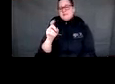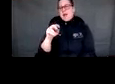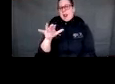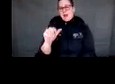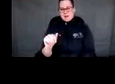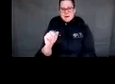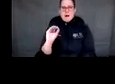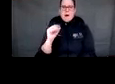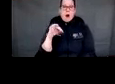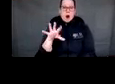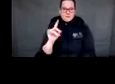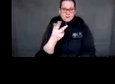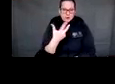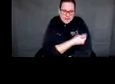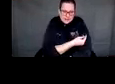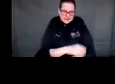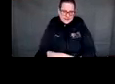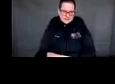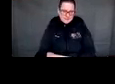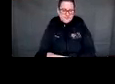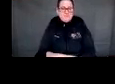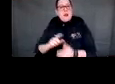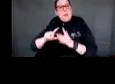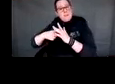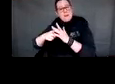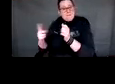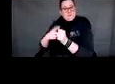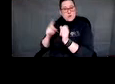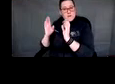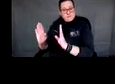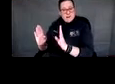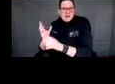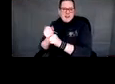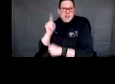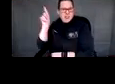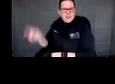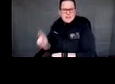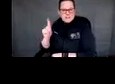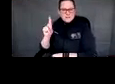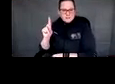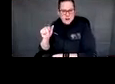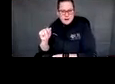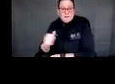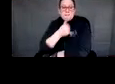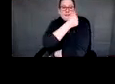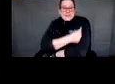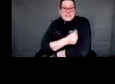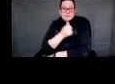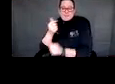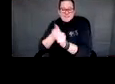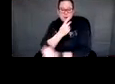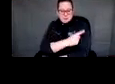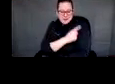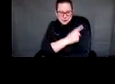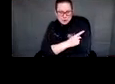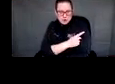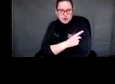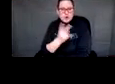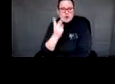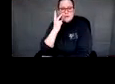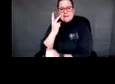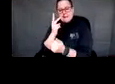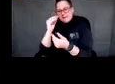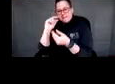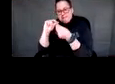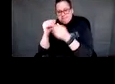So what we'll get in phase 1 is data that looks like this. For each patient, we will get a readout that tells